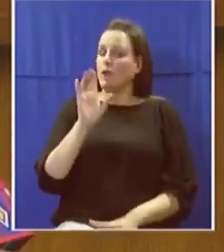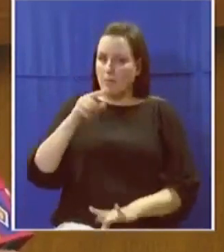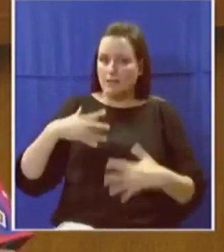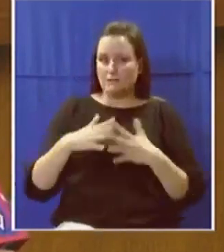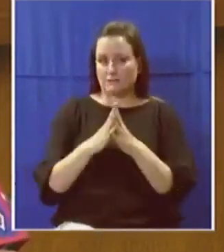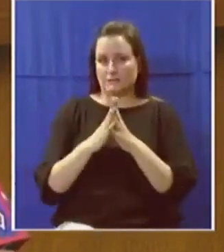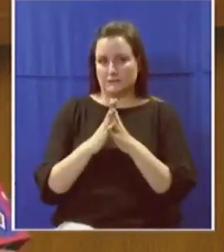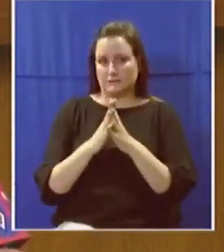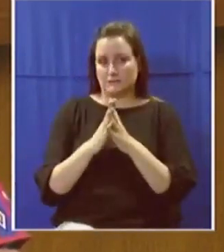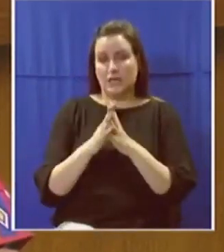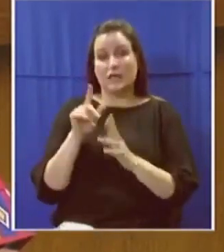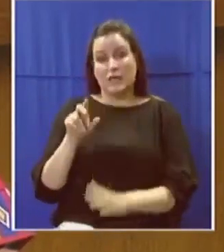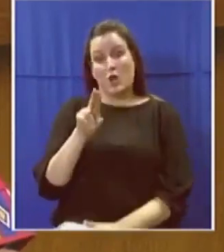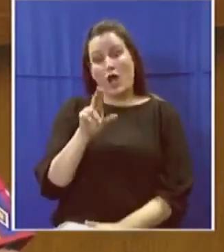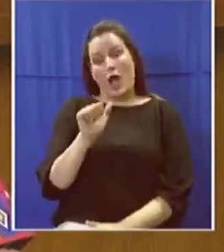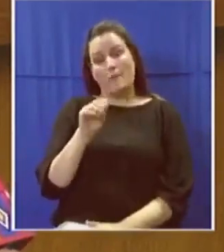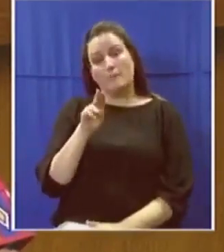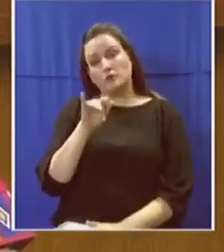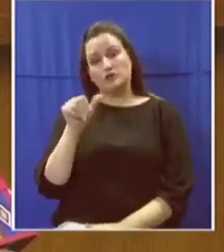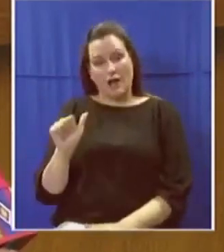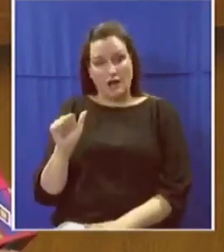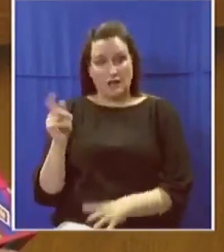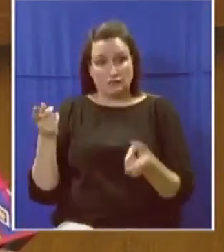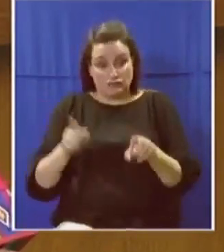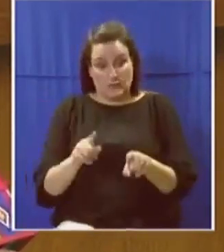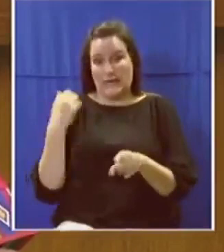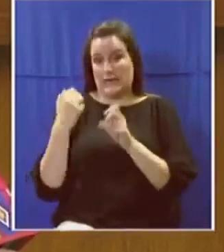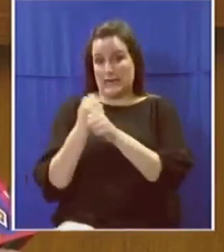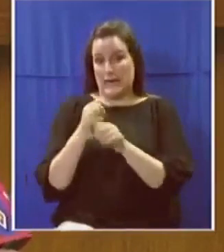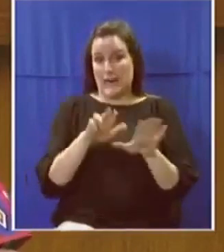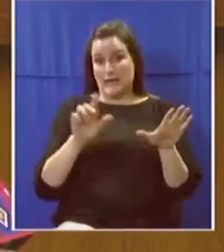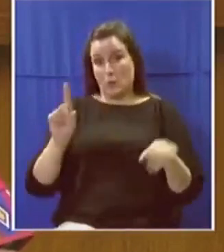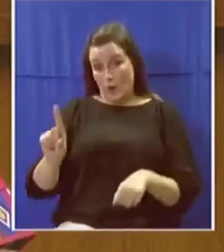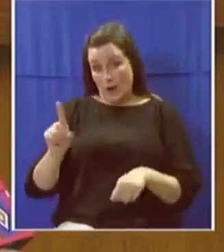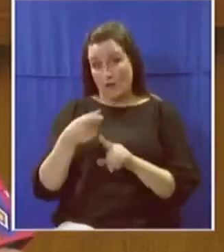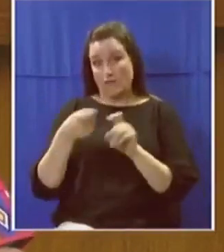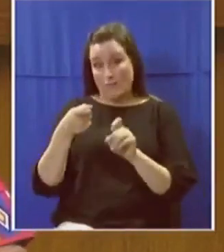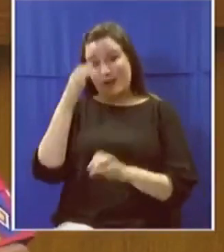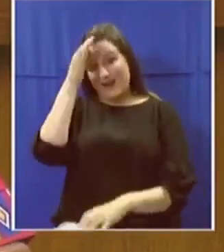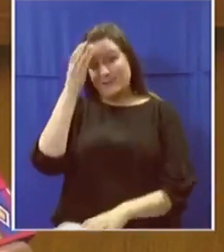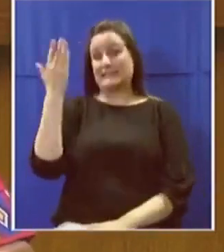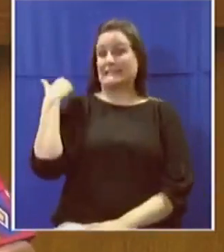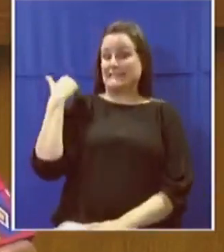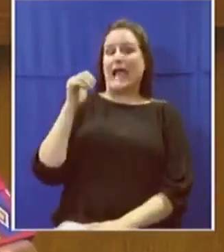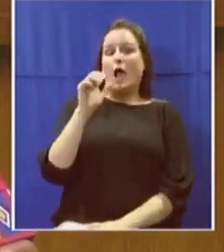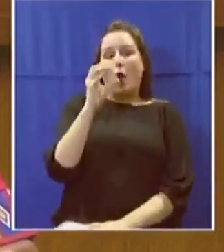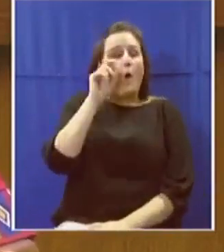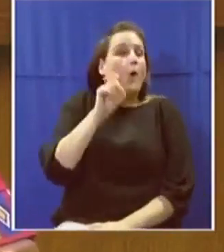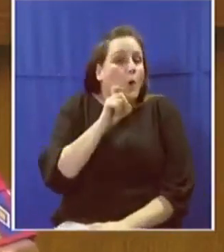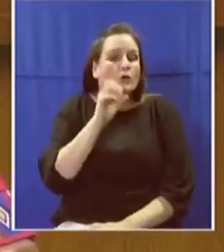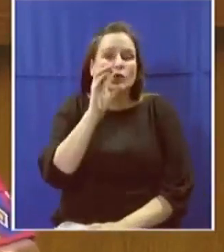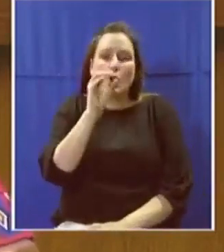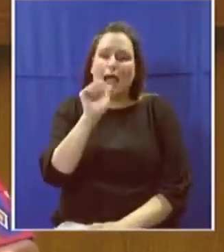The Abuja Treaty that was adopted in 1991 by all members of the then OAU sought to lay